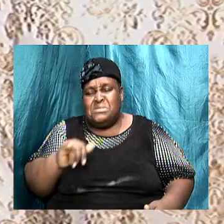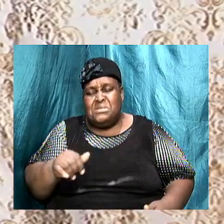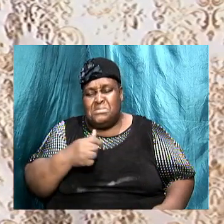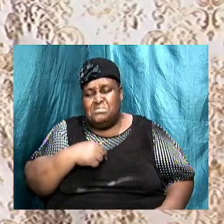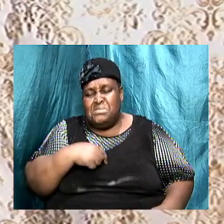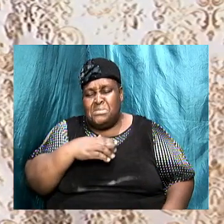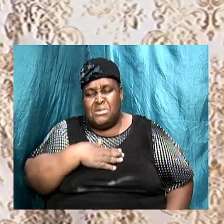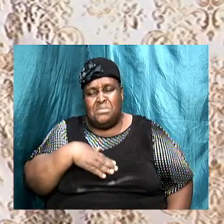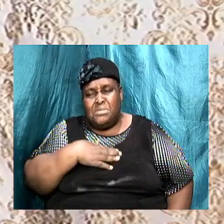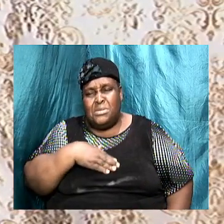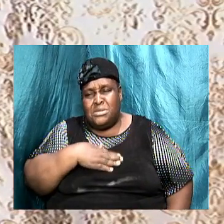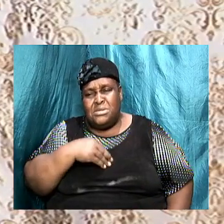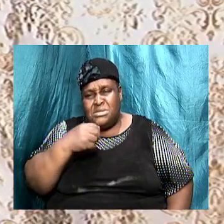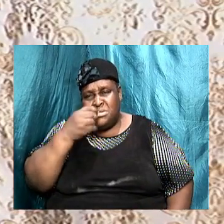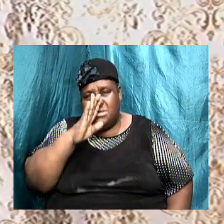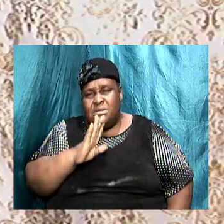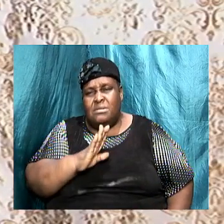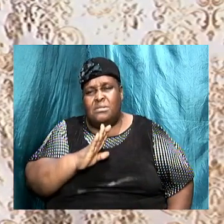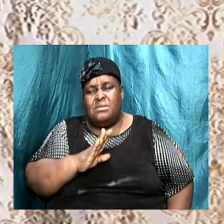Lord.